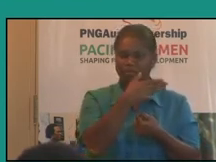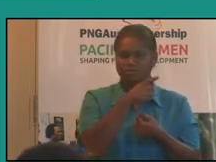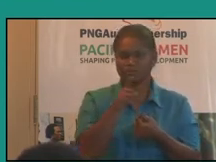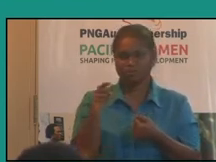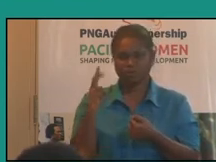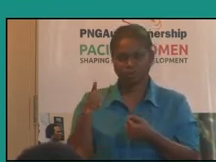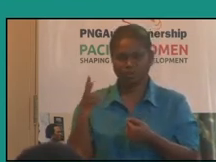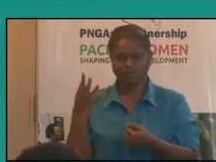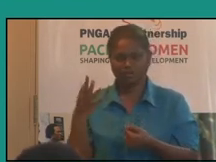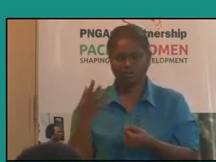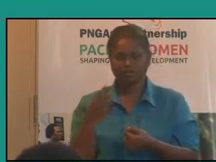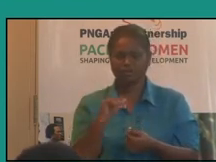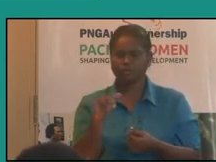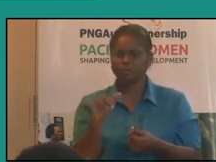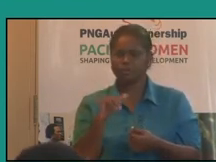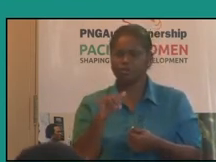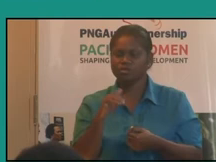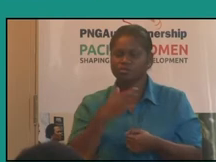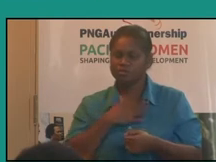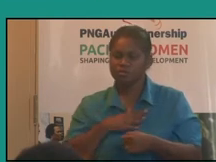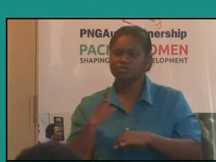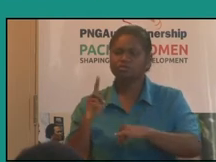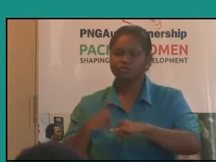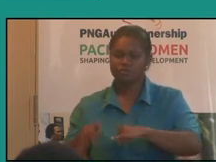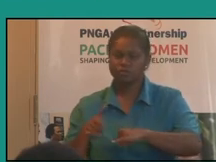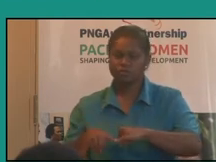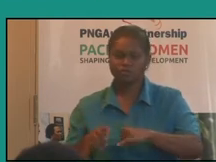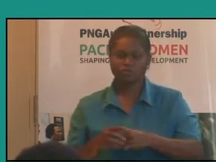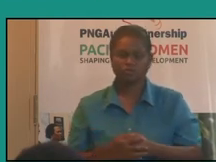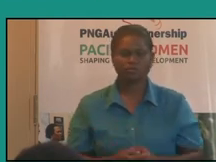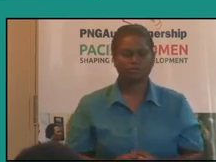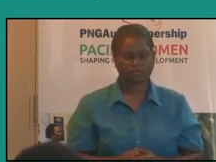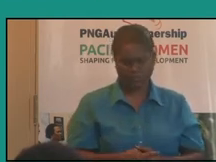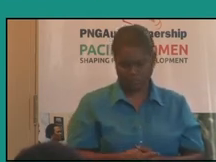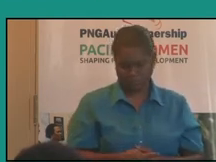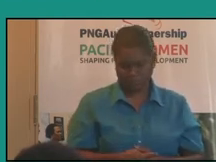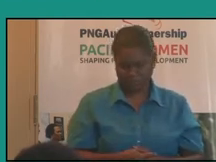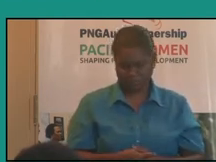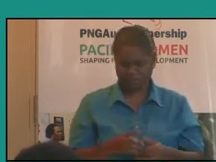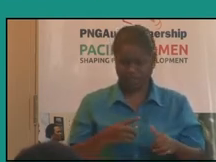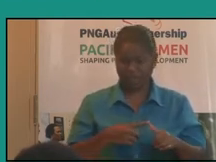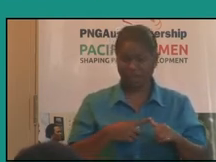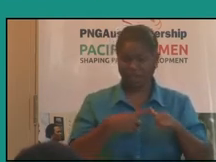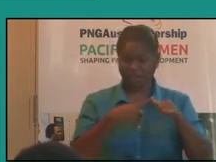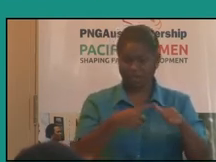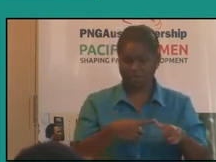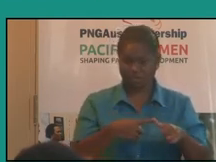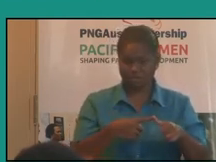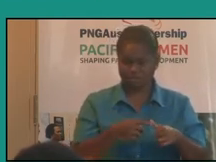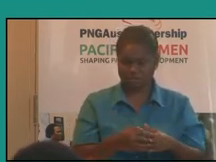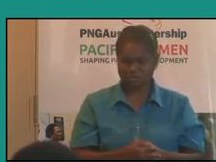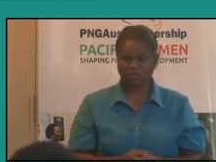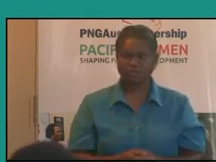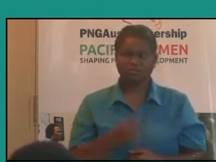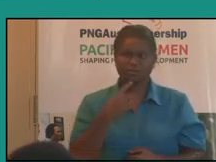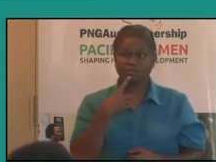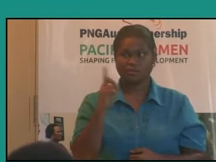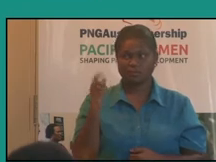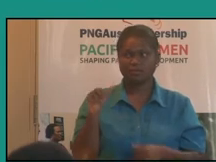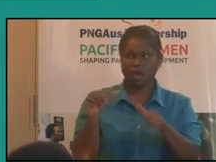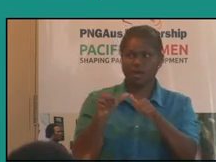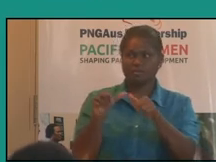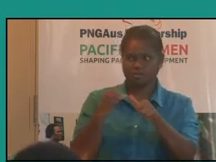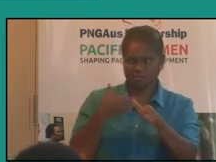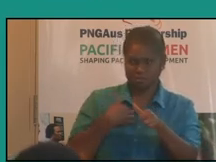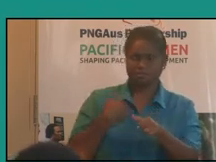woman candidate. And their answers more went in line with, if she's my auntie, I'll vote for her.